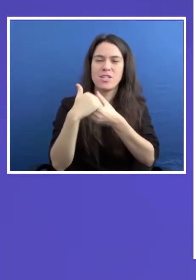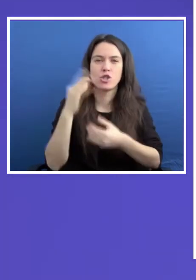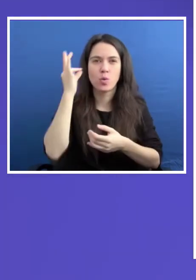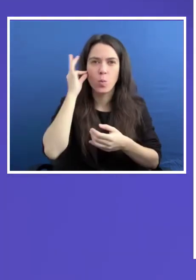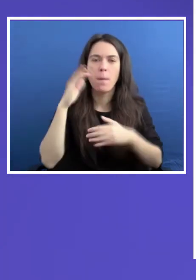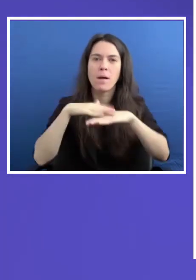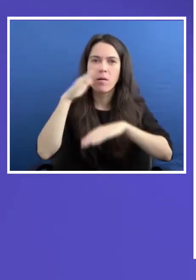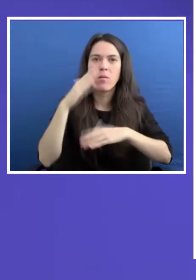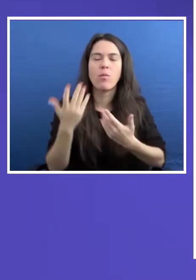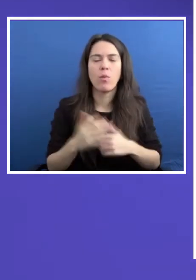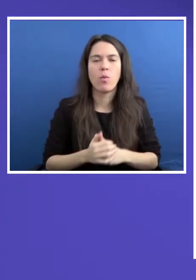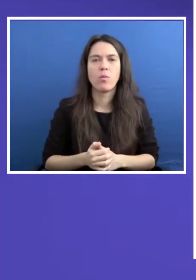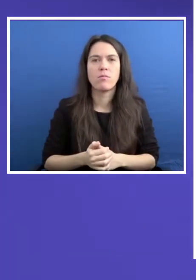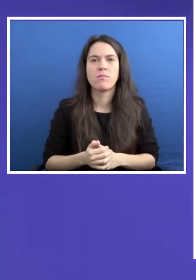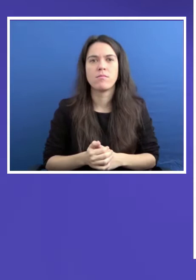other